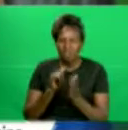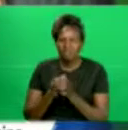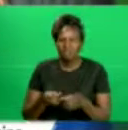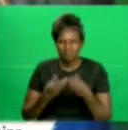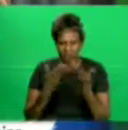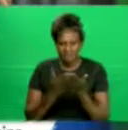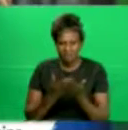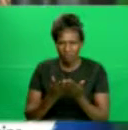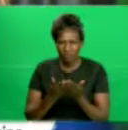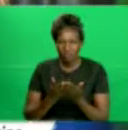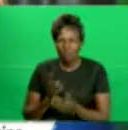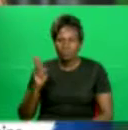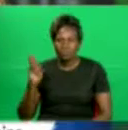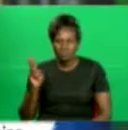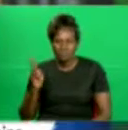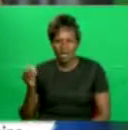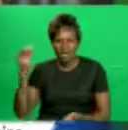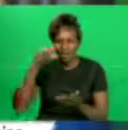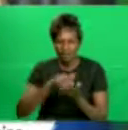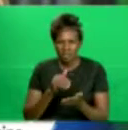Excellency, and I once again